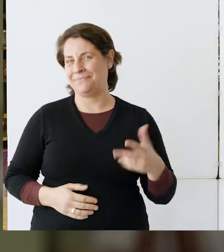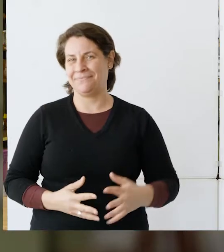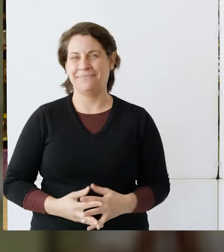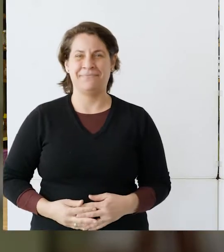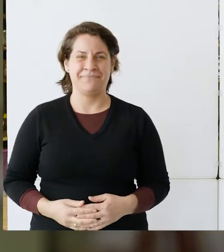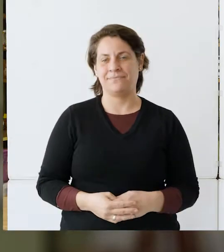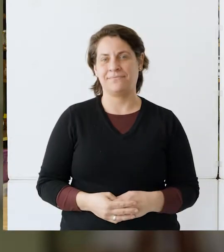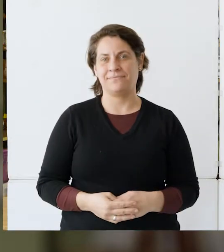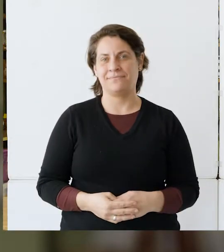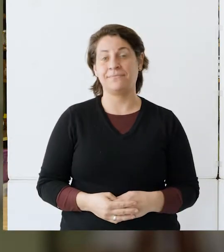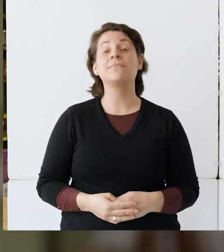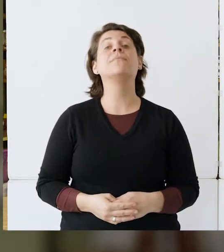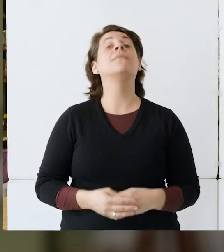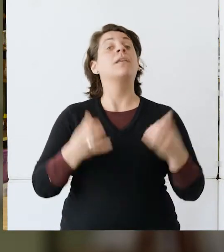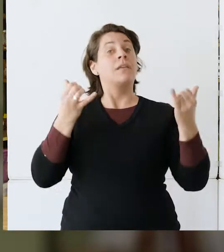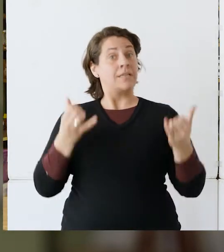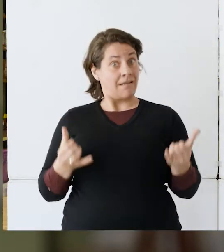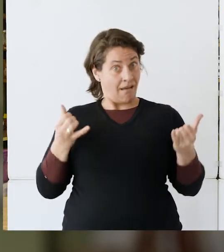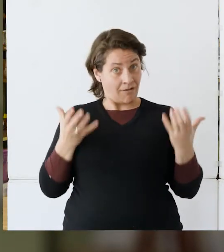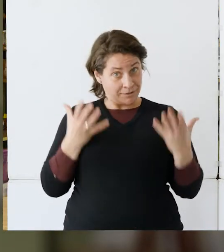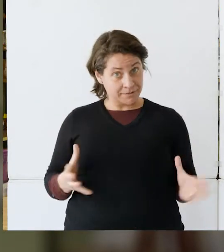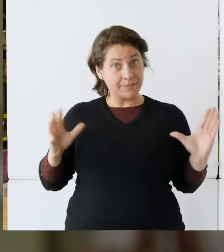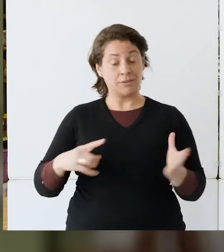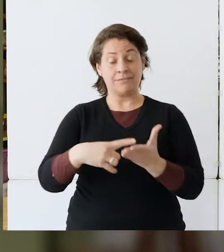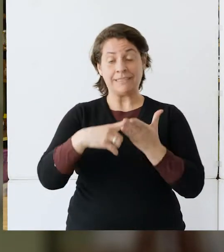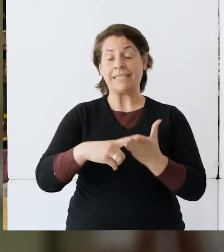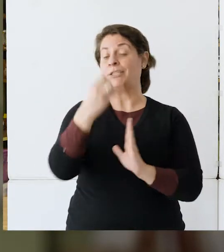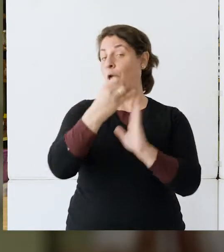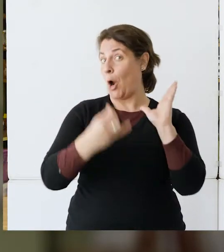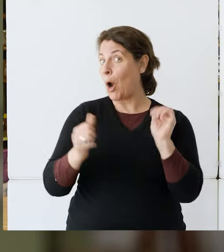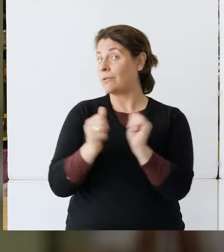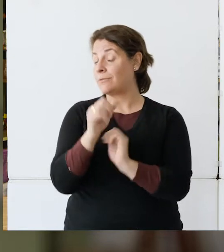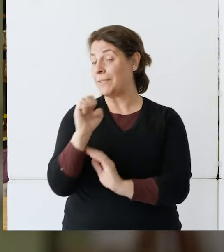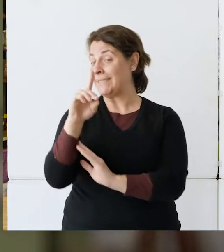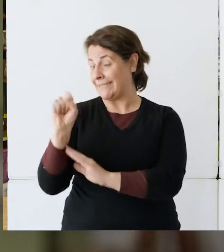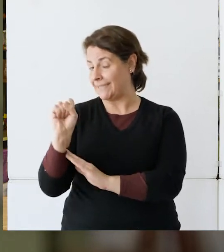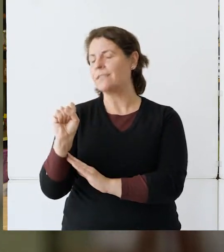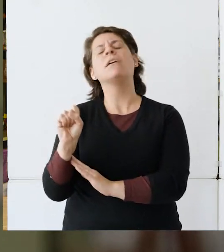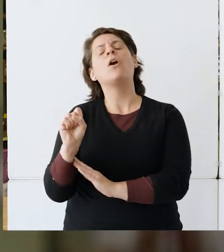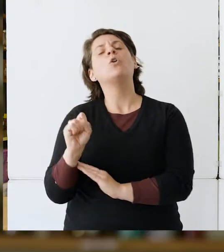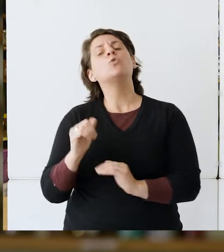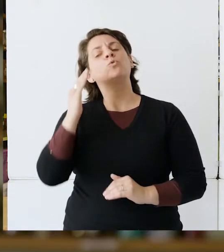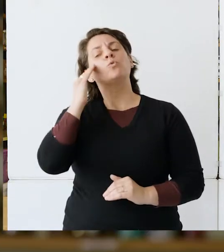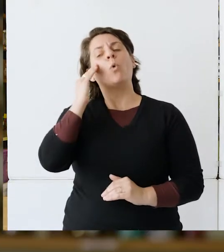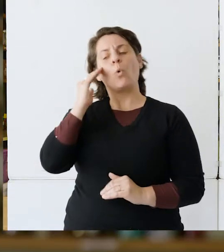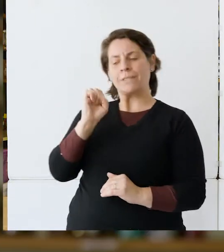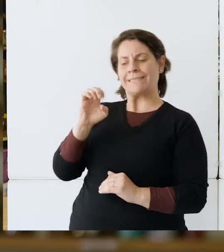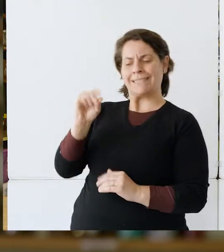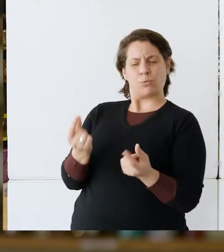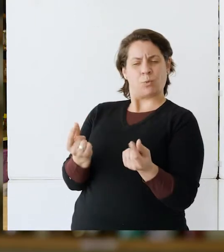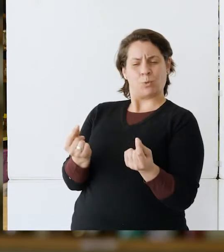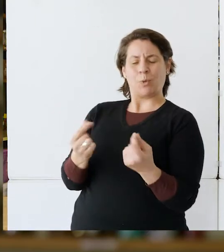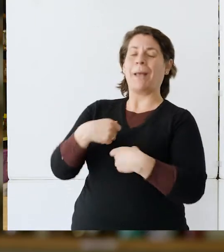In our Seeds for Seeds activity, we will be making a magic seed ball to plant as soon as the ground is no longer frozen. Here in Nebraska,